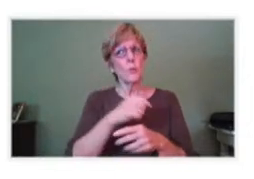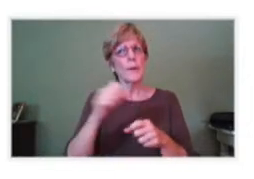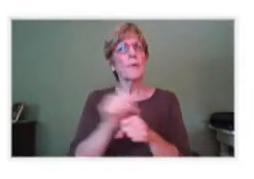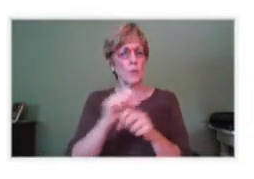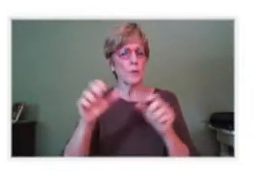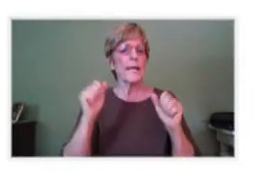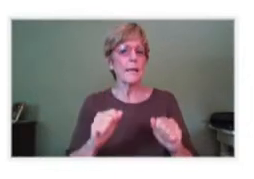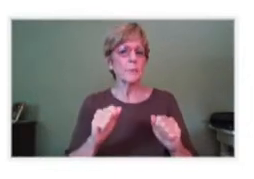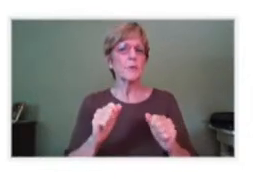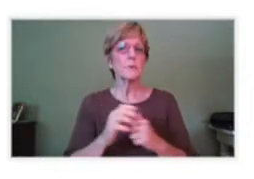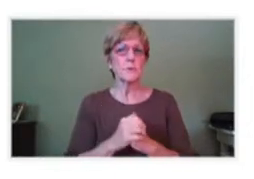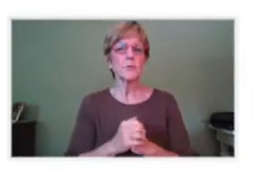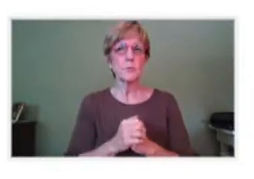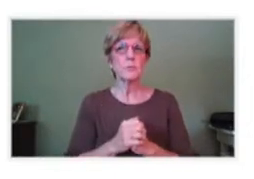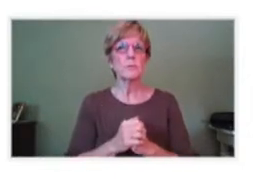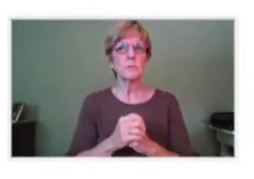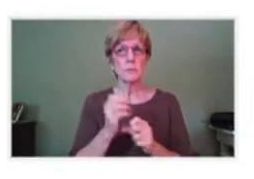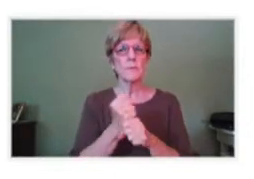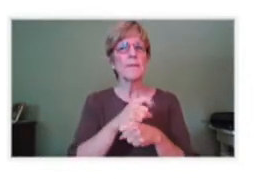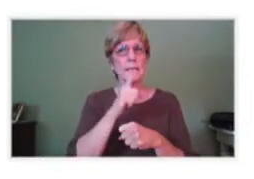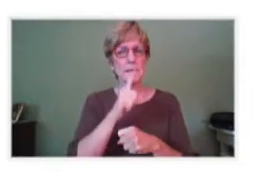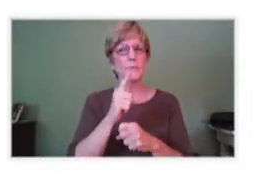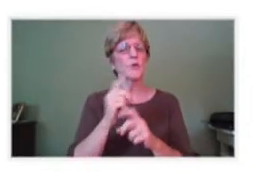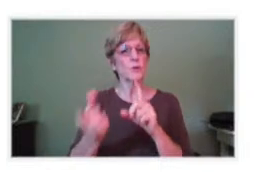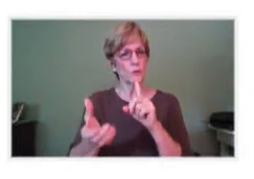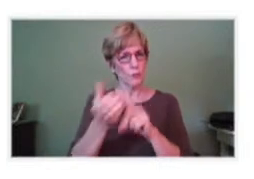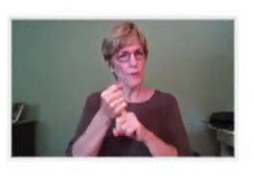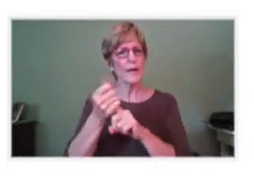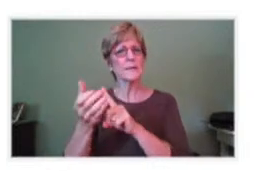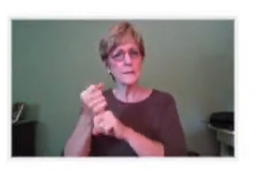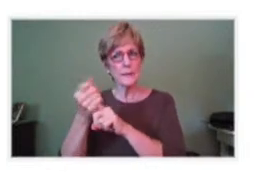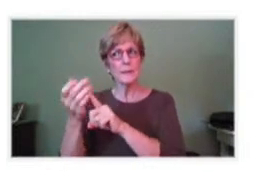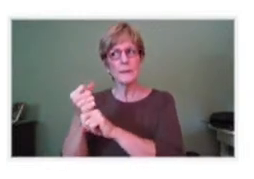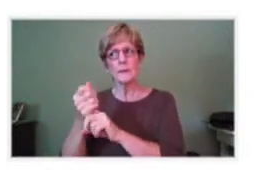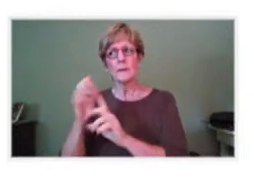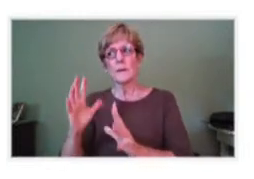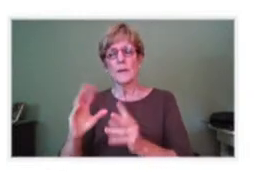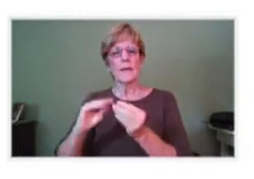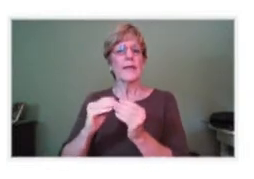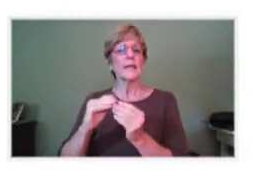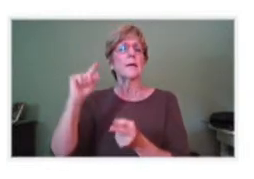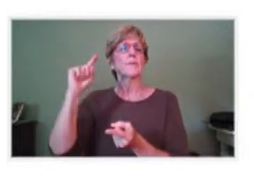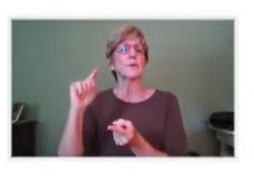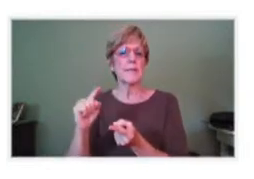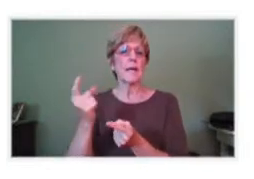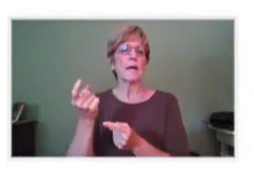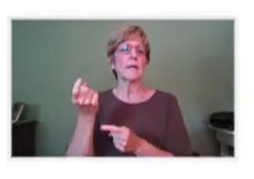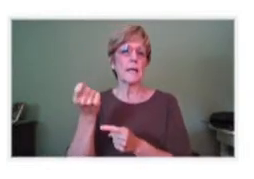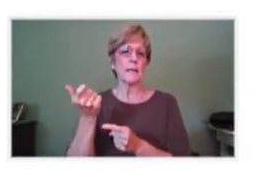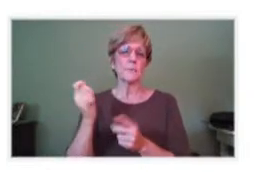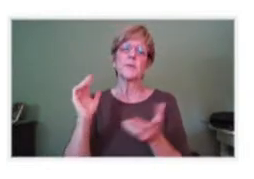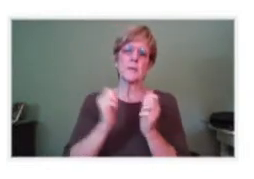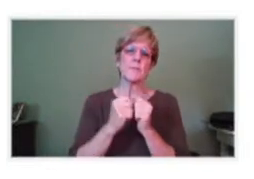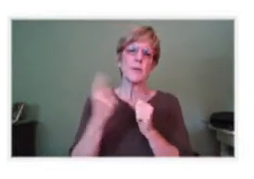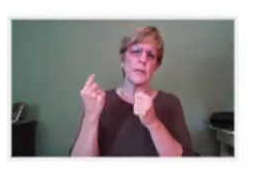do and make some good arrests that have brought that number down just a little bit compared to last year. And